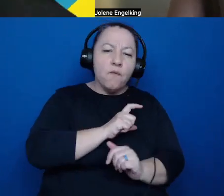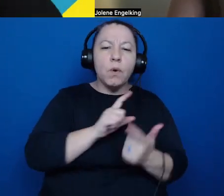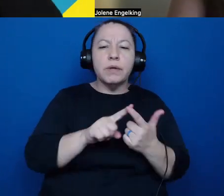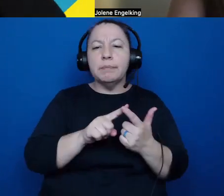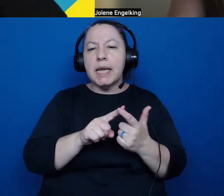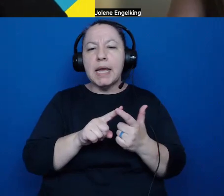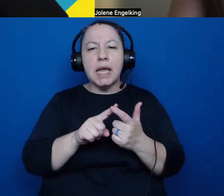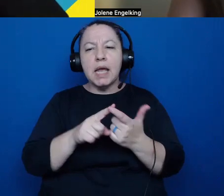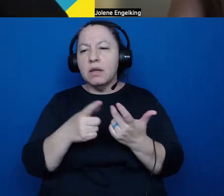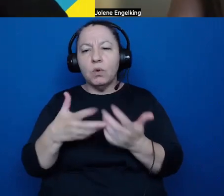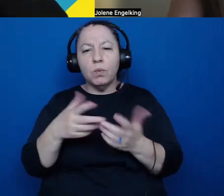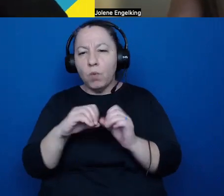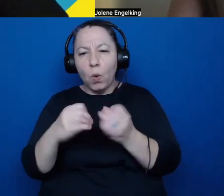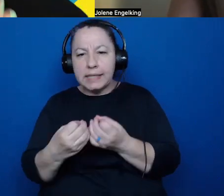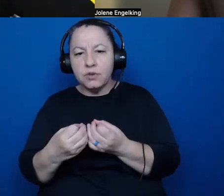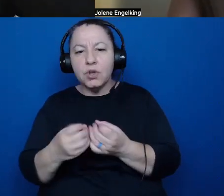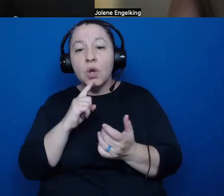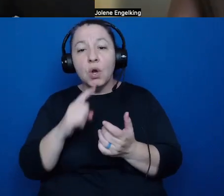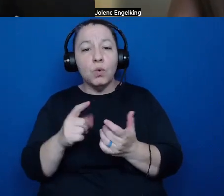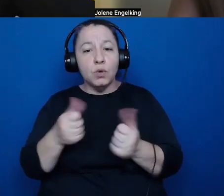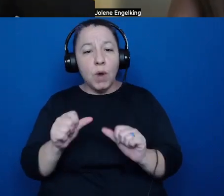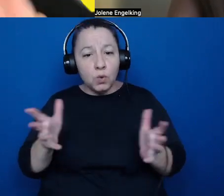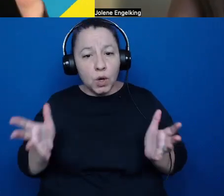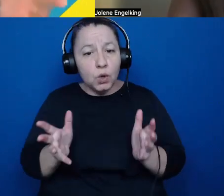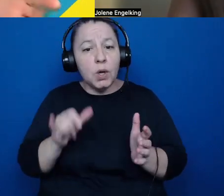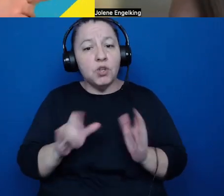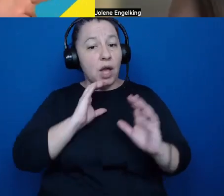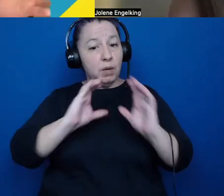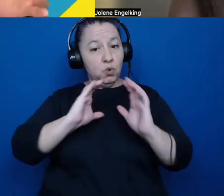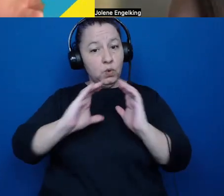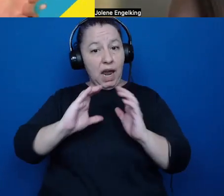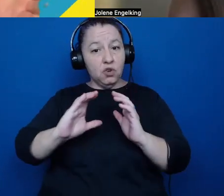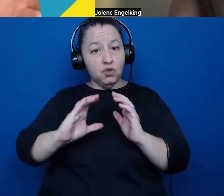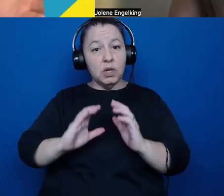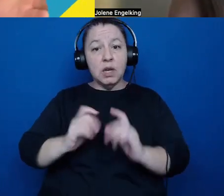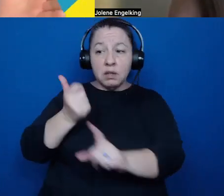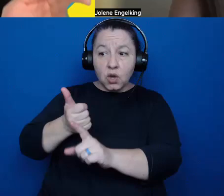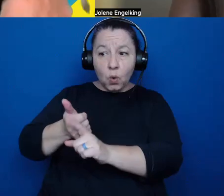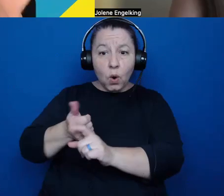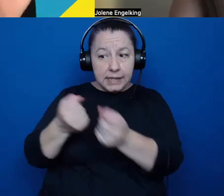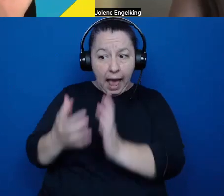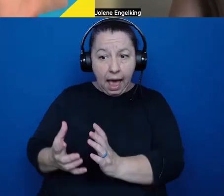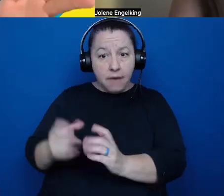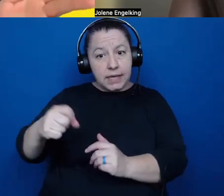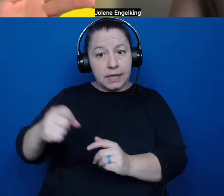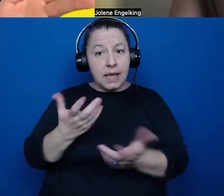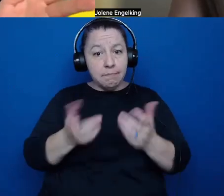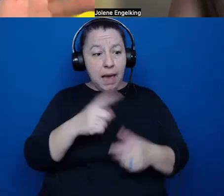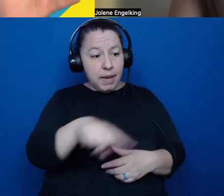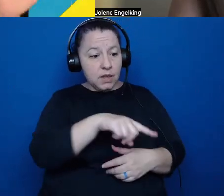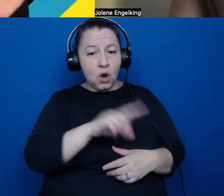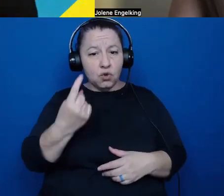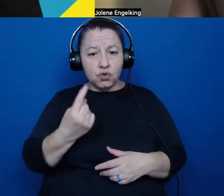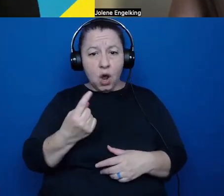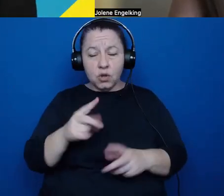and really fostering that communication dynamic, you know, like you being the advocate and maybe they're just strictly talking and looking at you